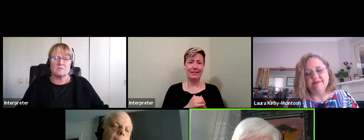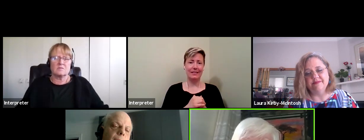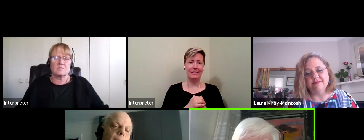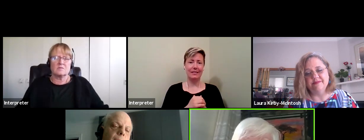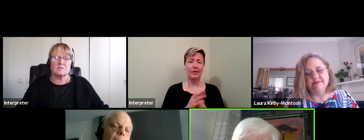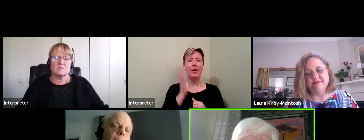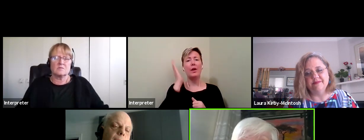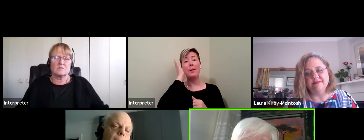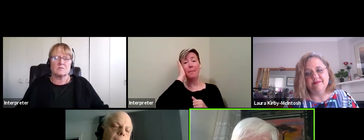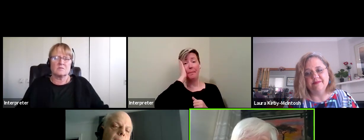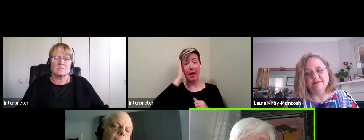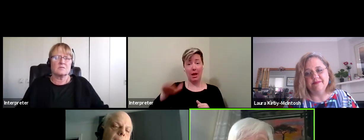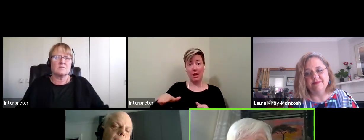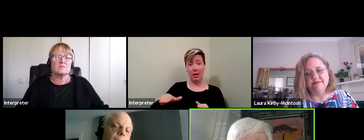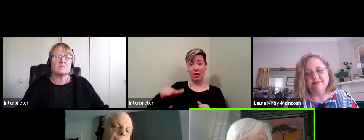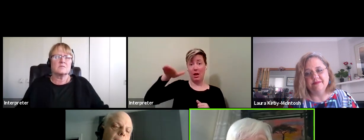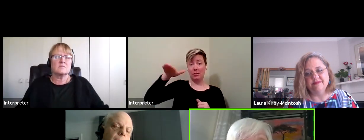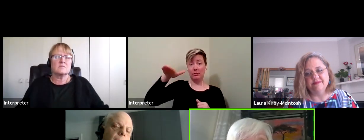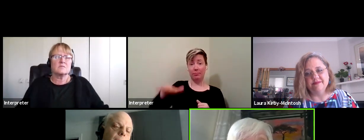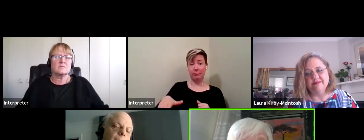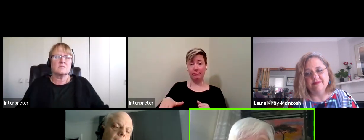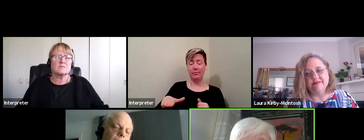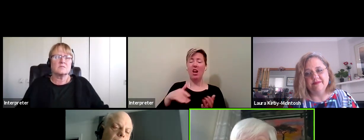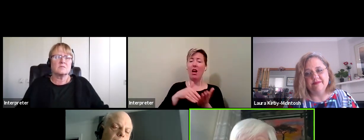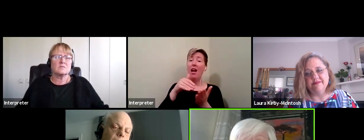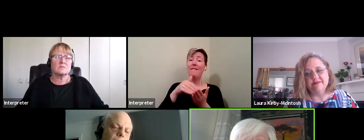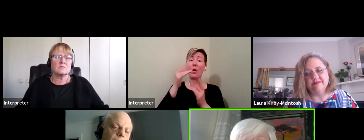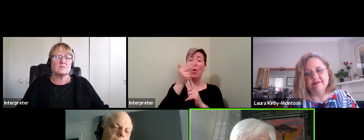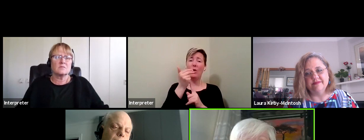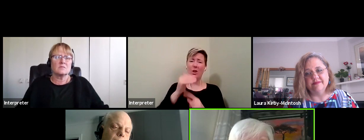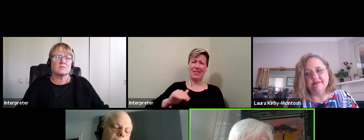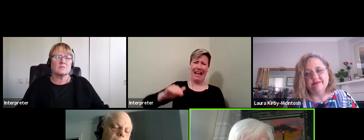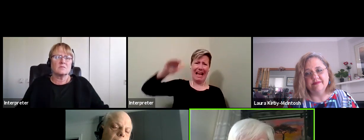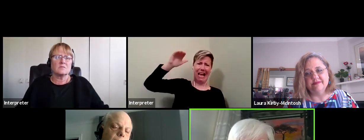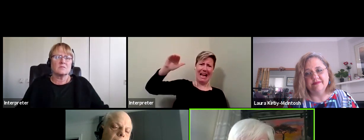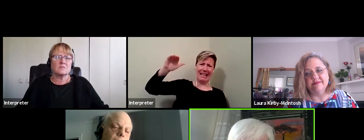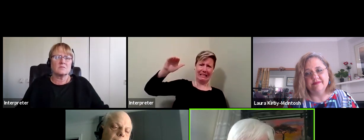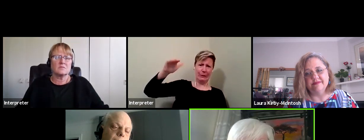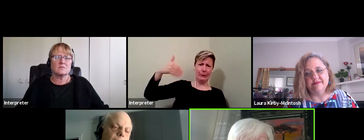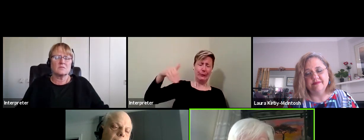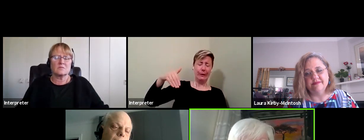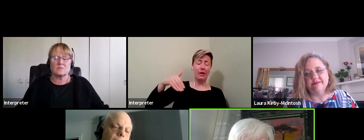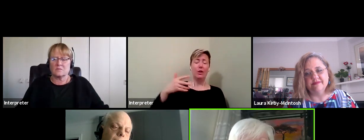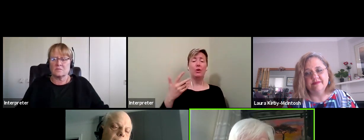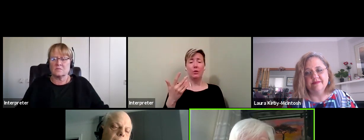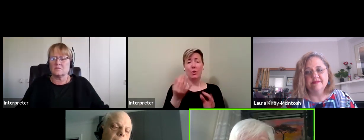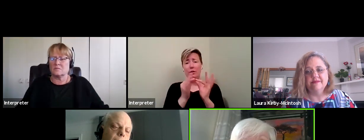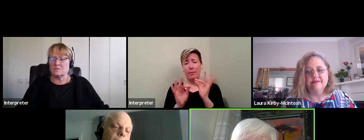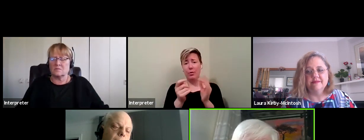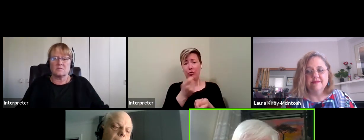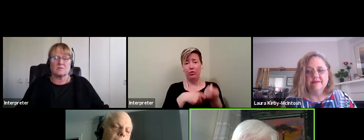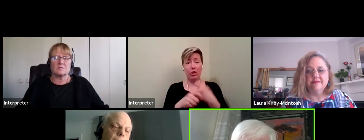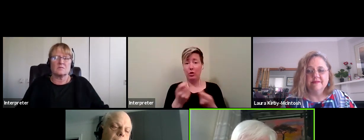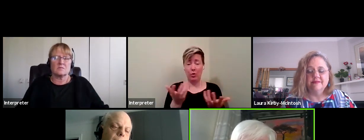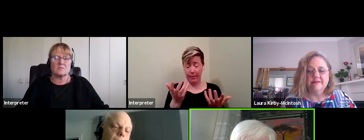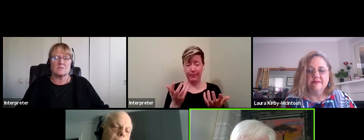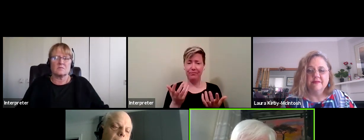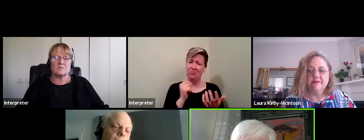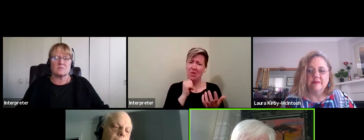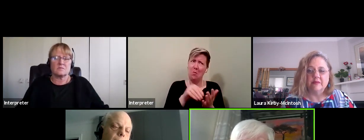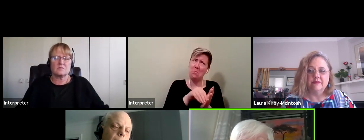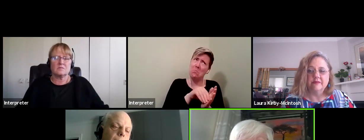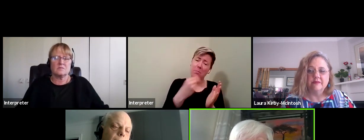So the bed heights are typically too high. So one of the simple things you could do that wouldn't cost a ton of money, it will cost some, is replace the bed